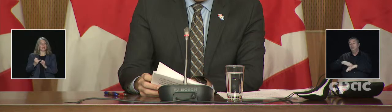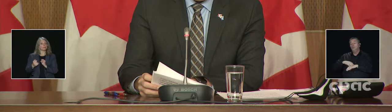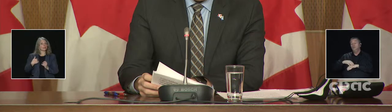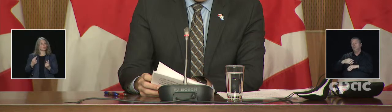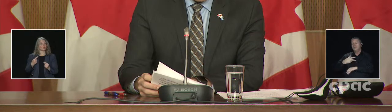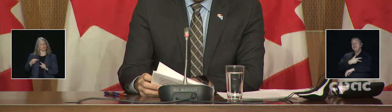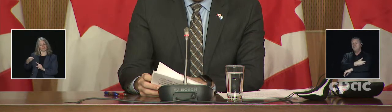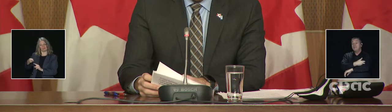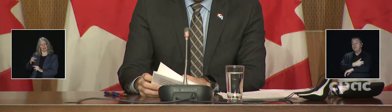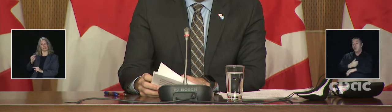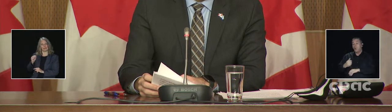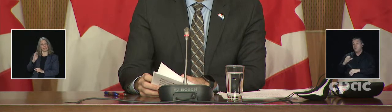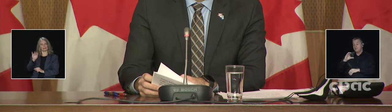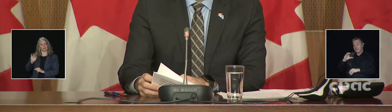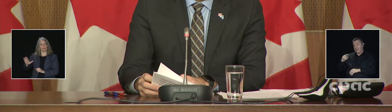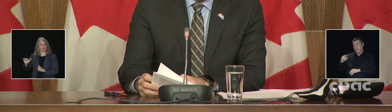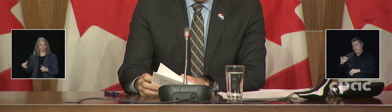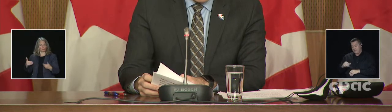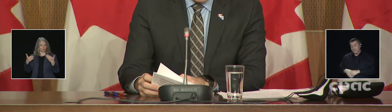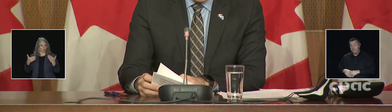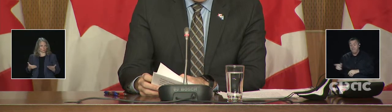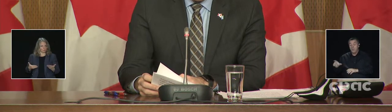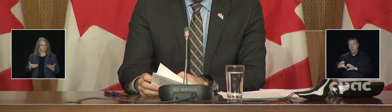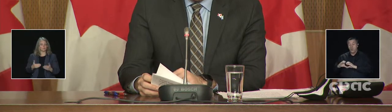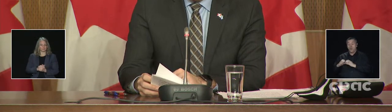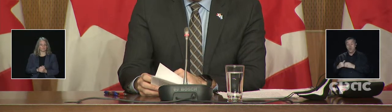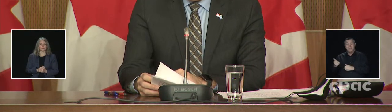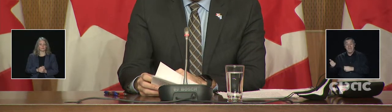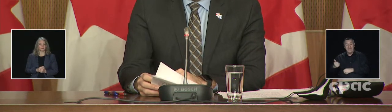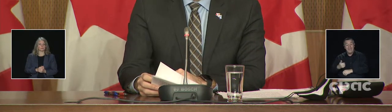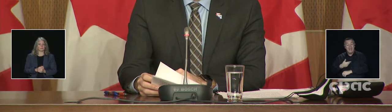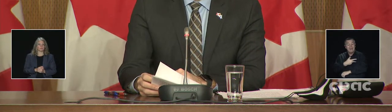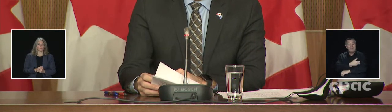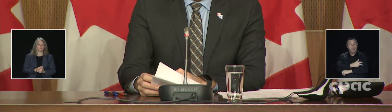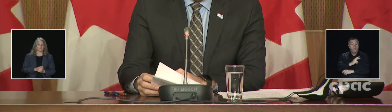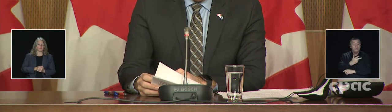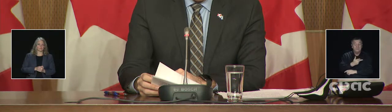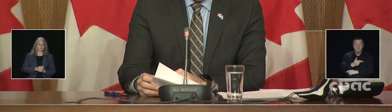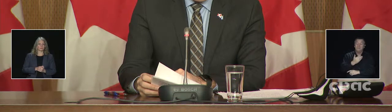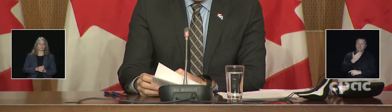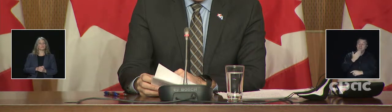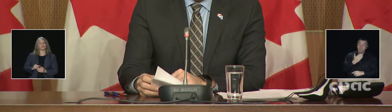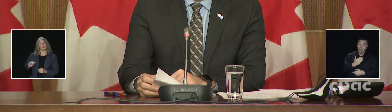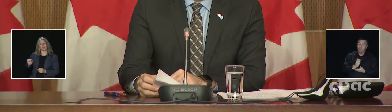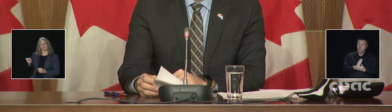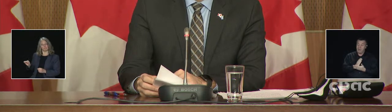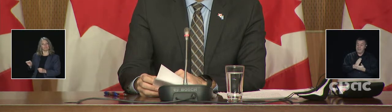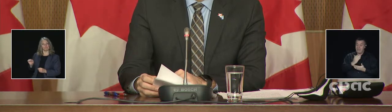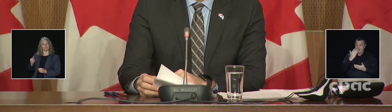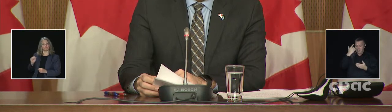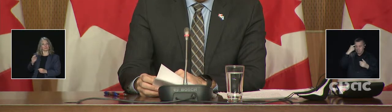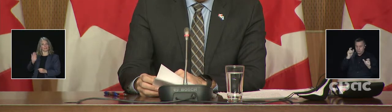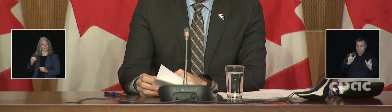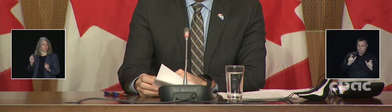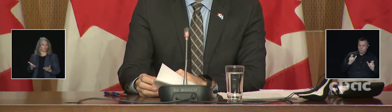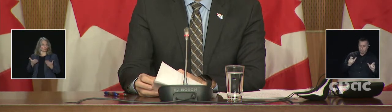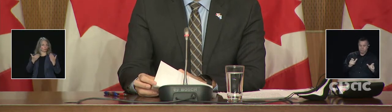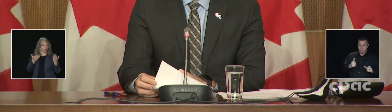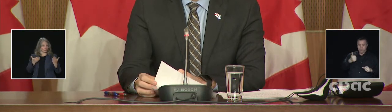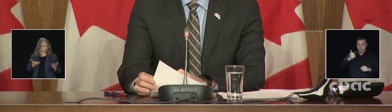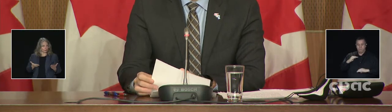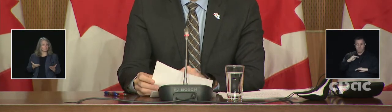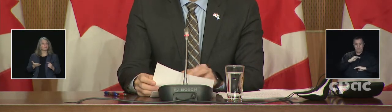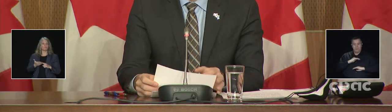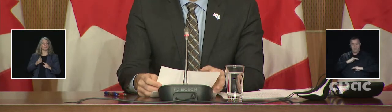l'immunisation. Tel que clairement indiqué par le Comité, les doses de rappel sont un moyen sûr et efficace d'augmenter notre niveau de